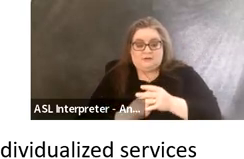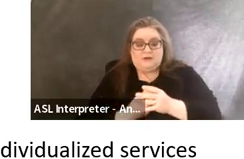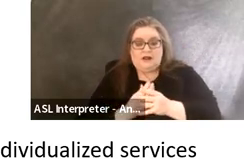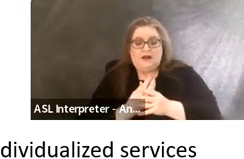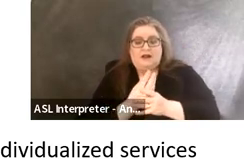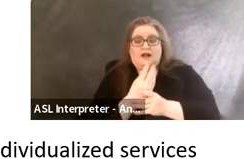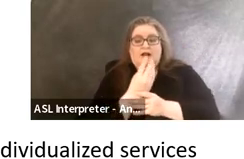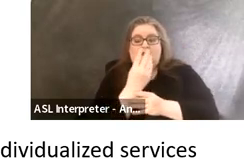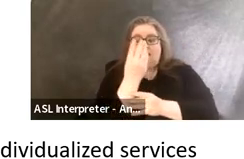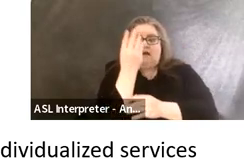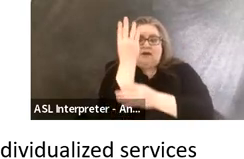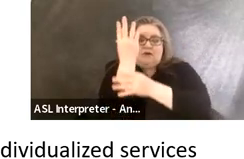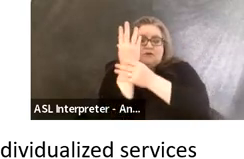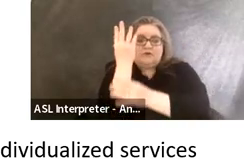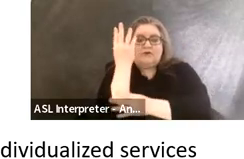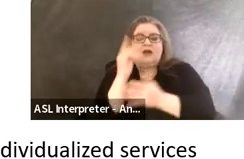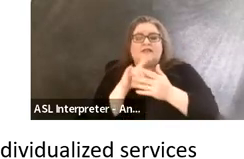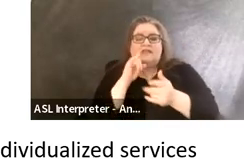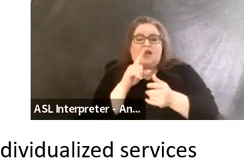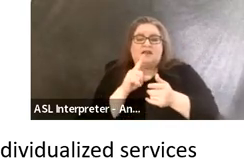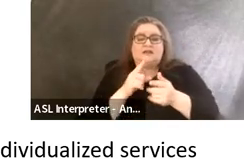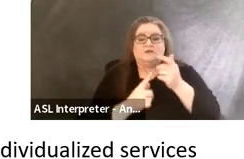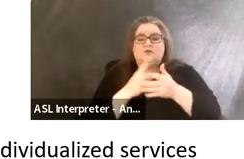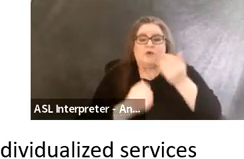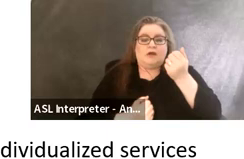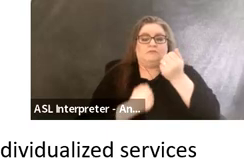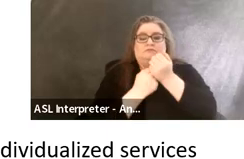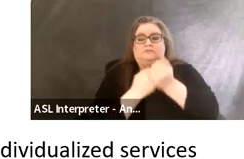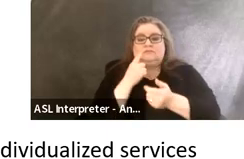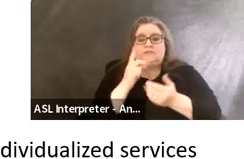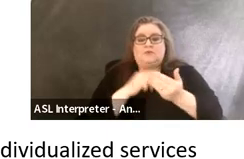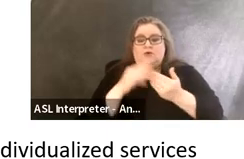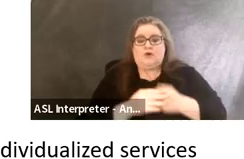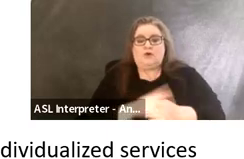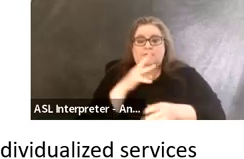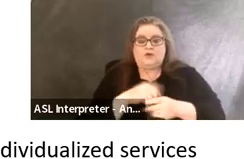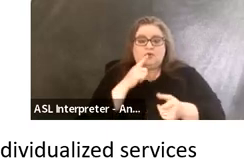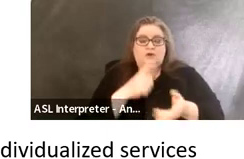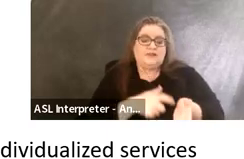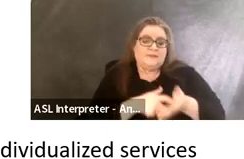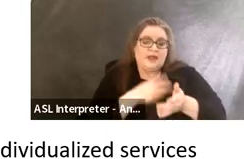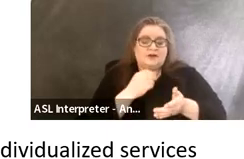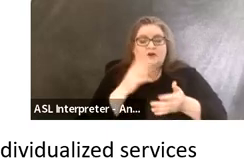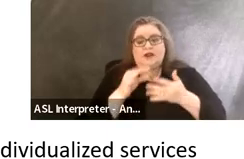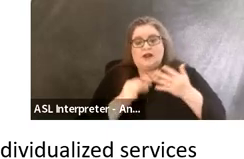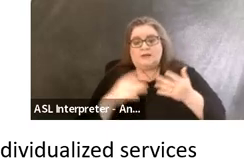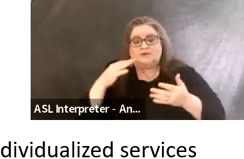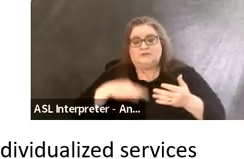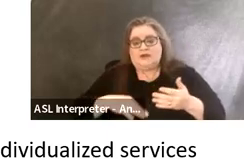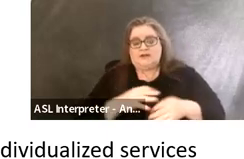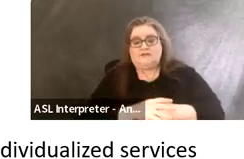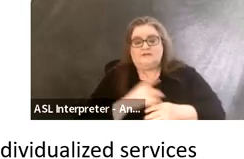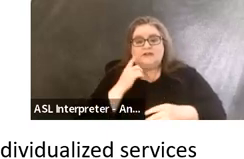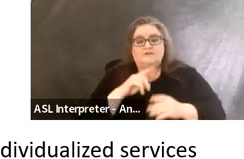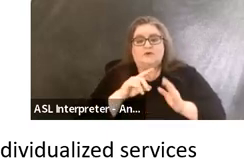is the bulk of standing the tree up, covering the benefits, including the mandatory and optional benefits in